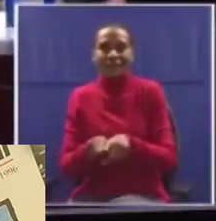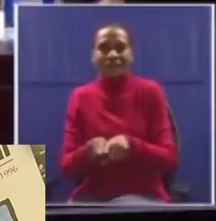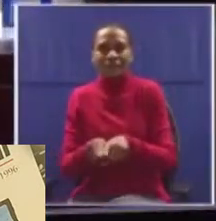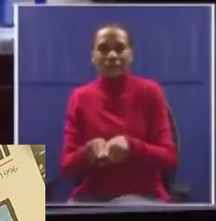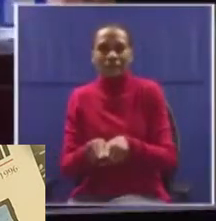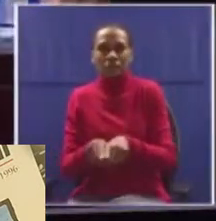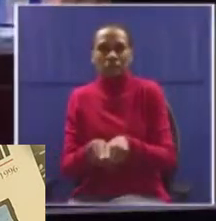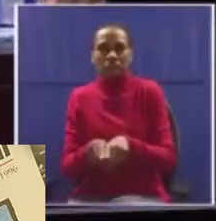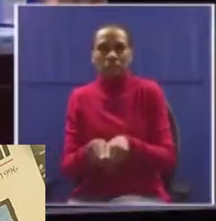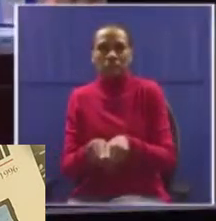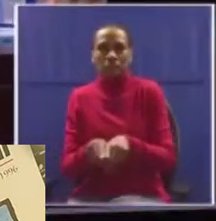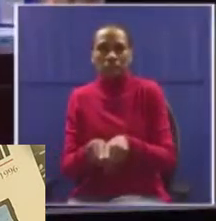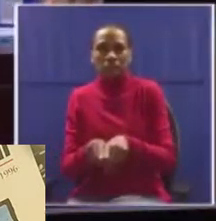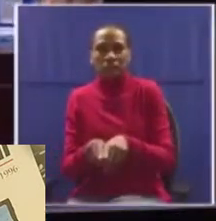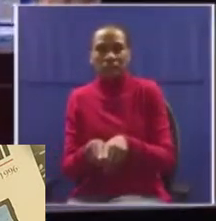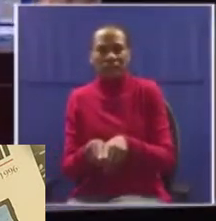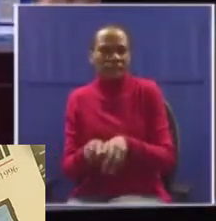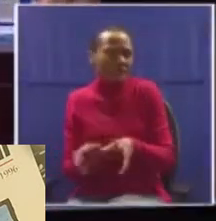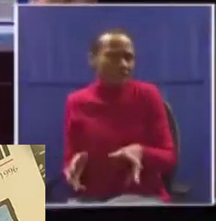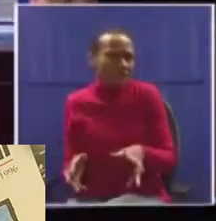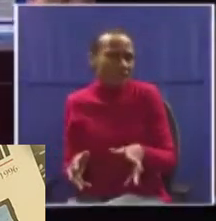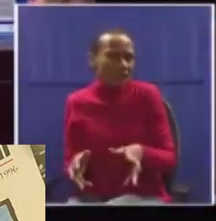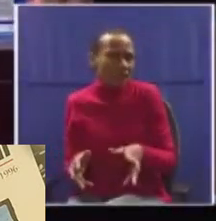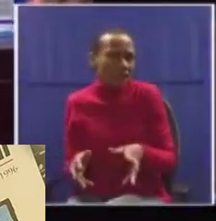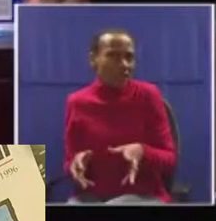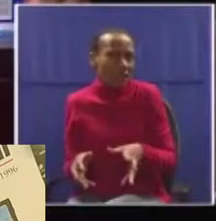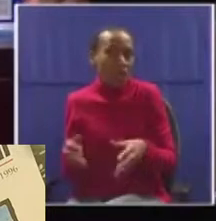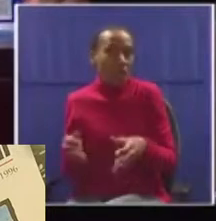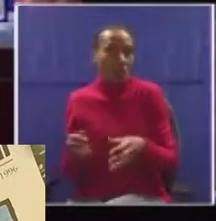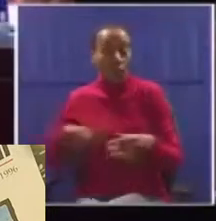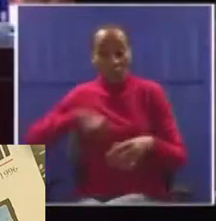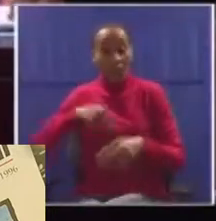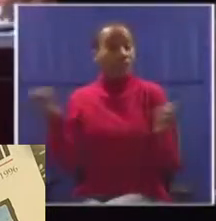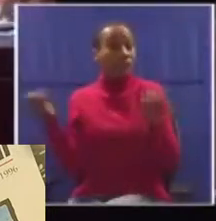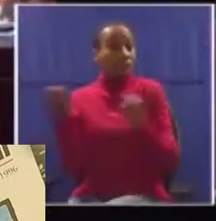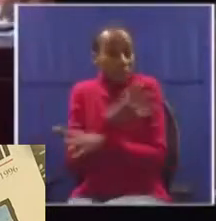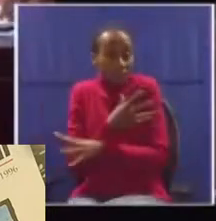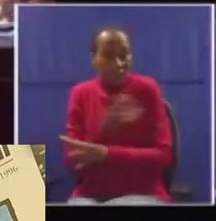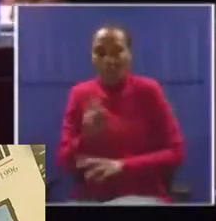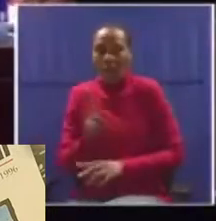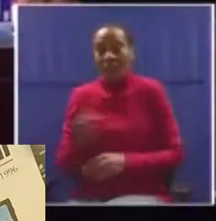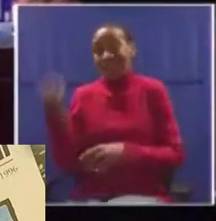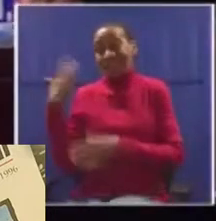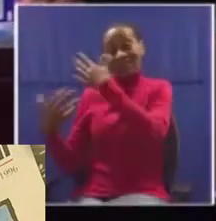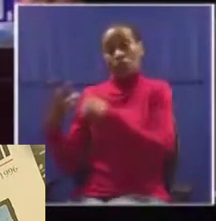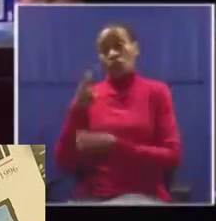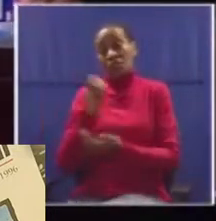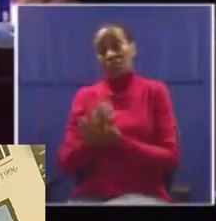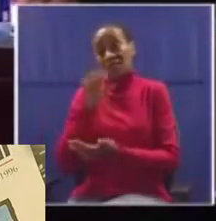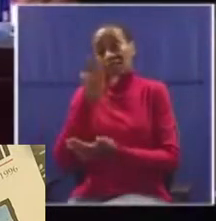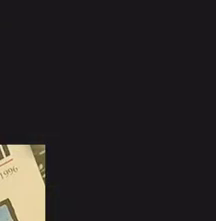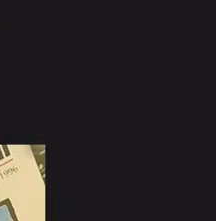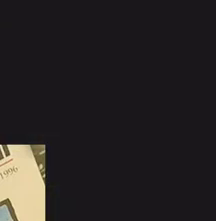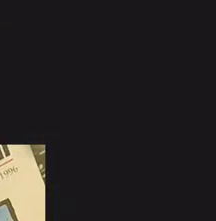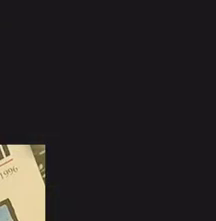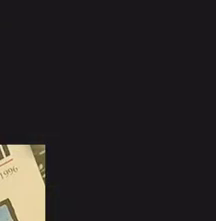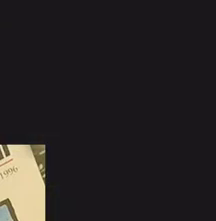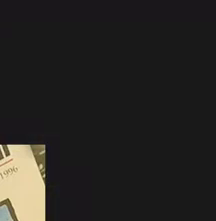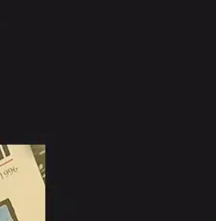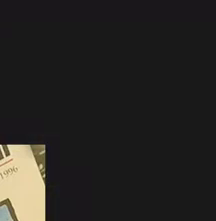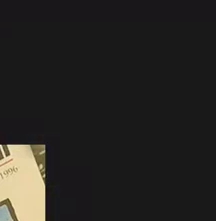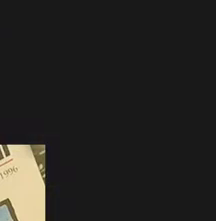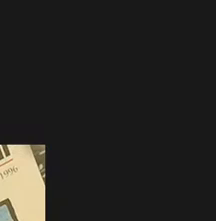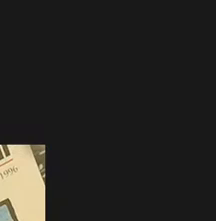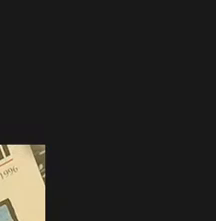financing and proliferation financing our gray listing was no surprise in 2019 fetish flag South Africa for high